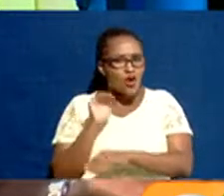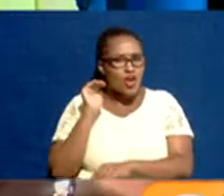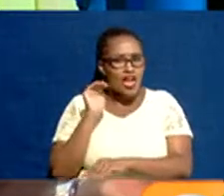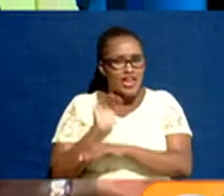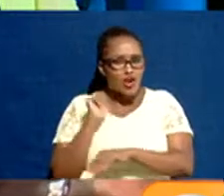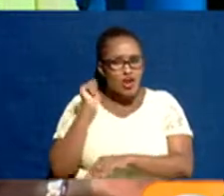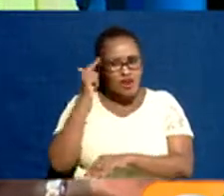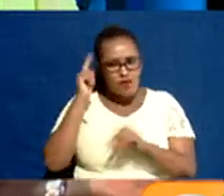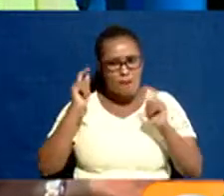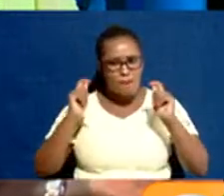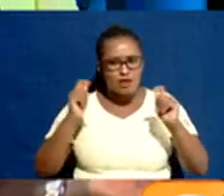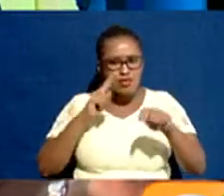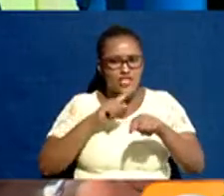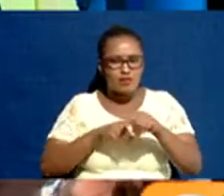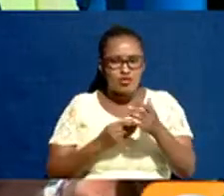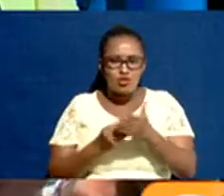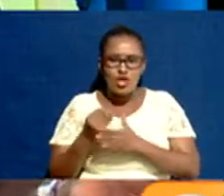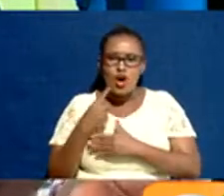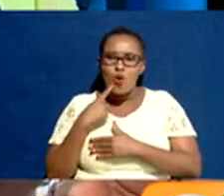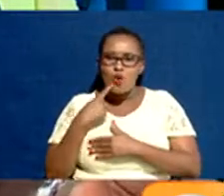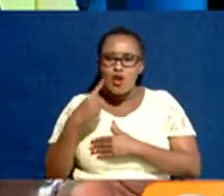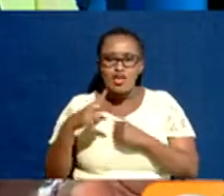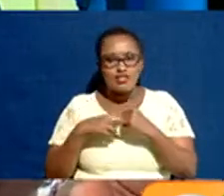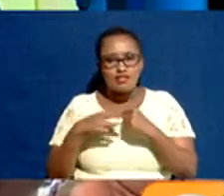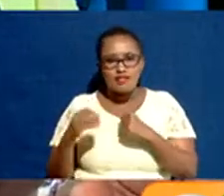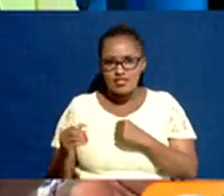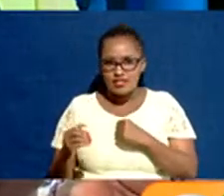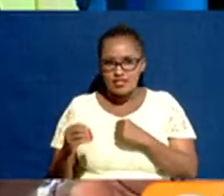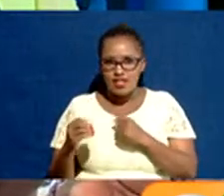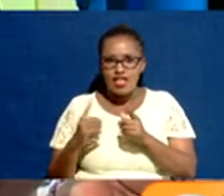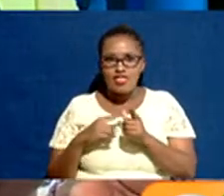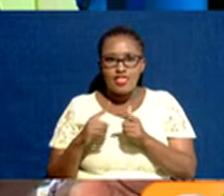178? It's double speak. Number two,